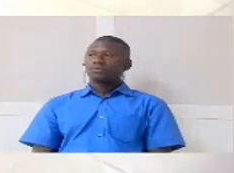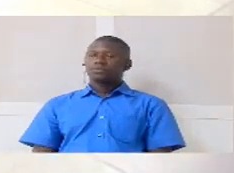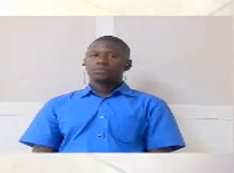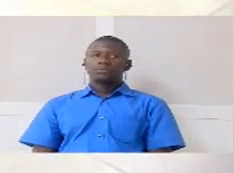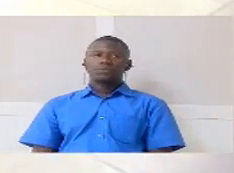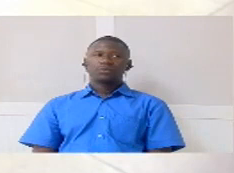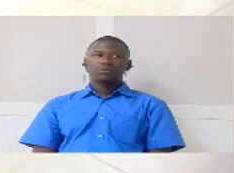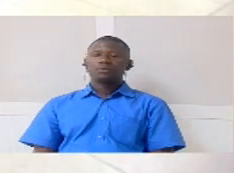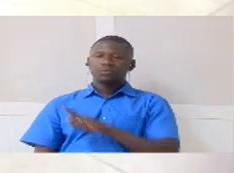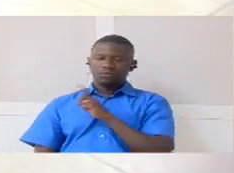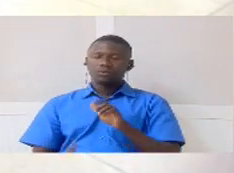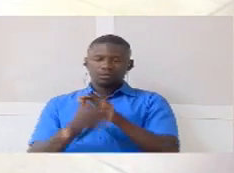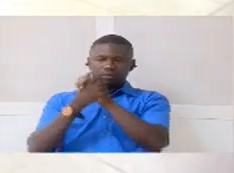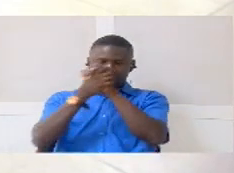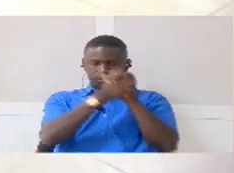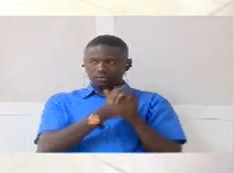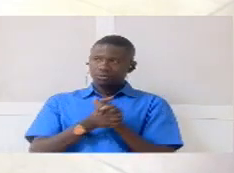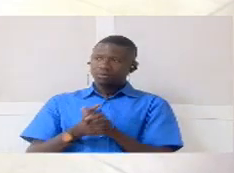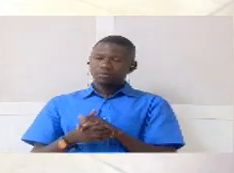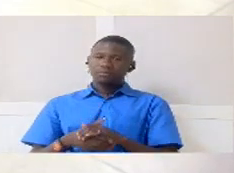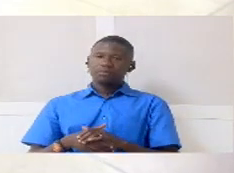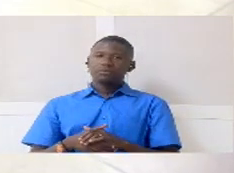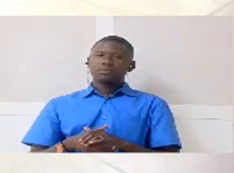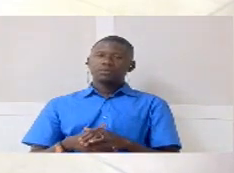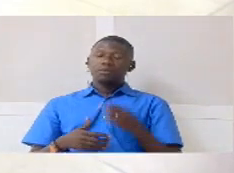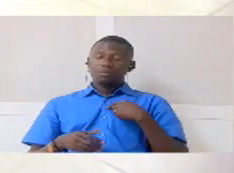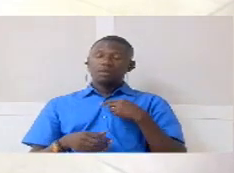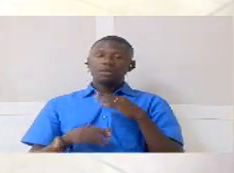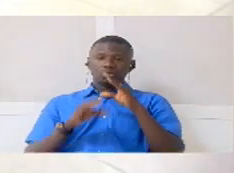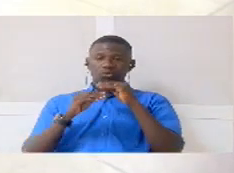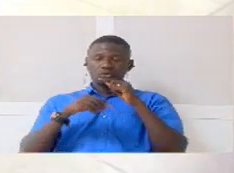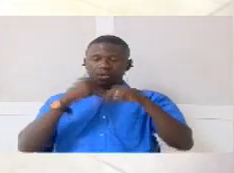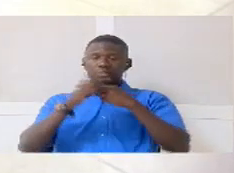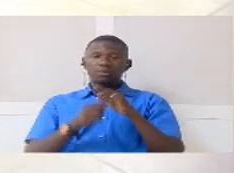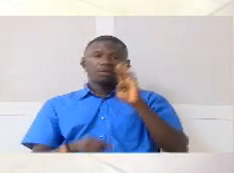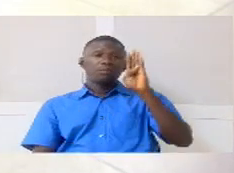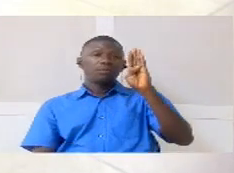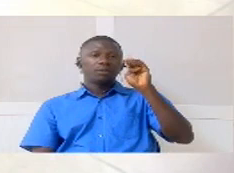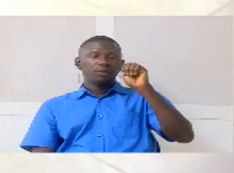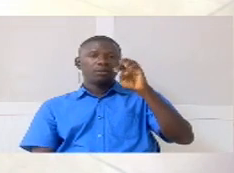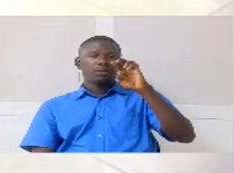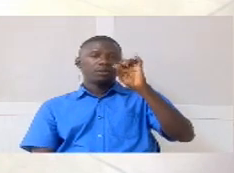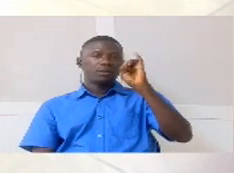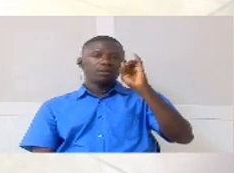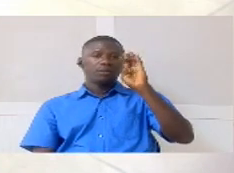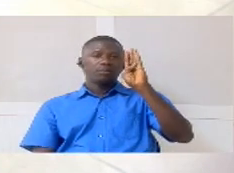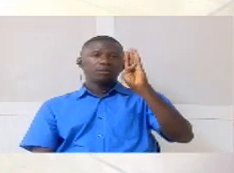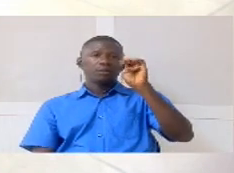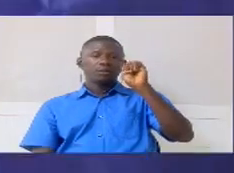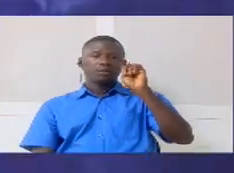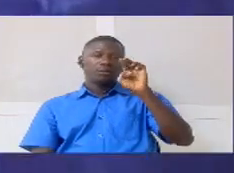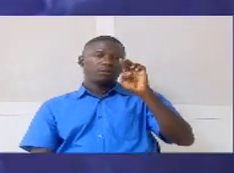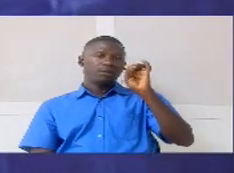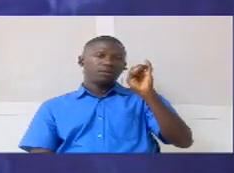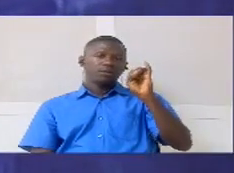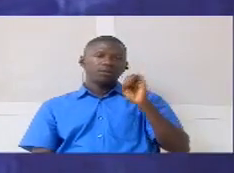Ñu lay nuyu de la gërëm. Man affaire yu bëri bëri lay wax. Ko bëri bëri. Ruuy mo koy indi. Ruuy